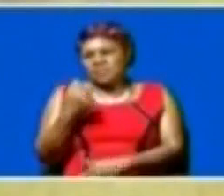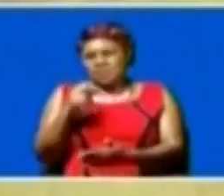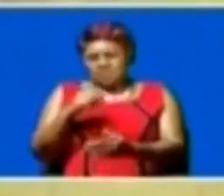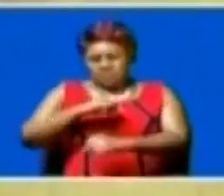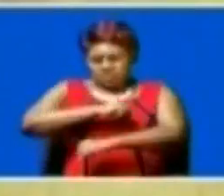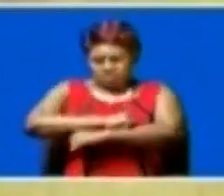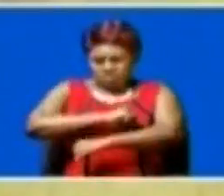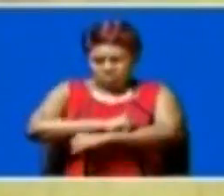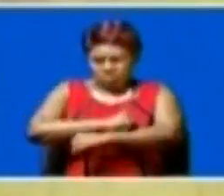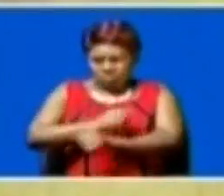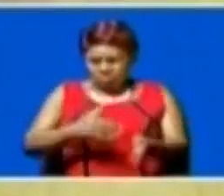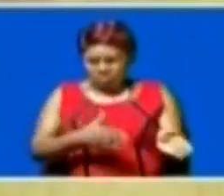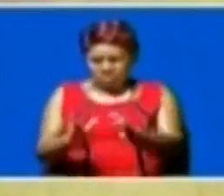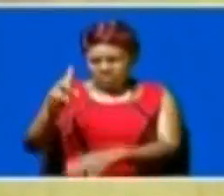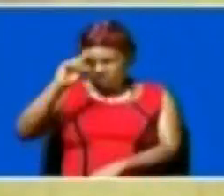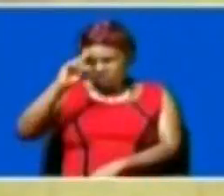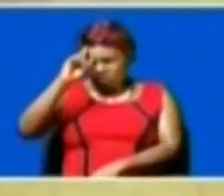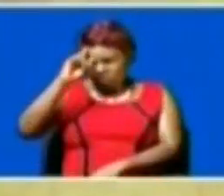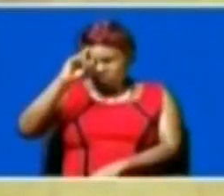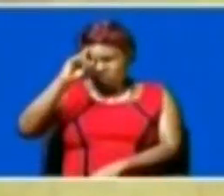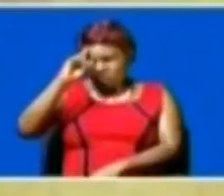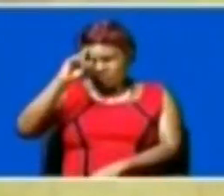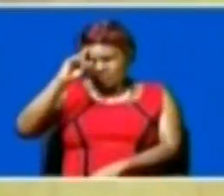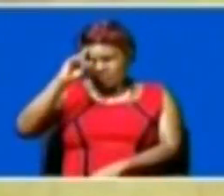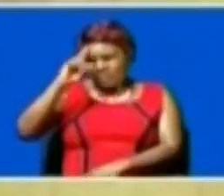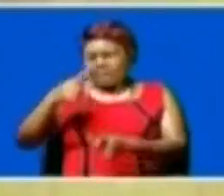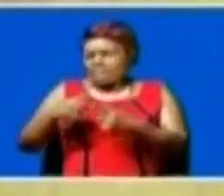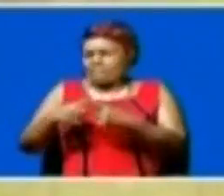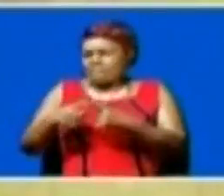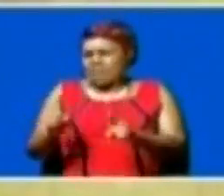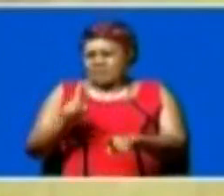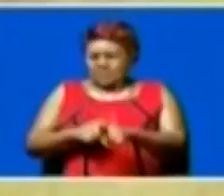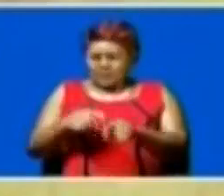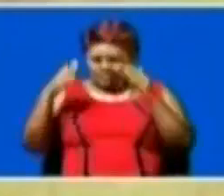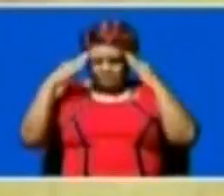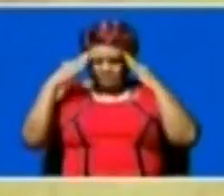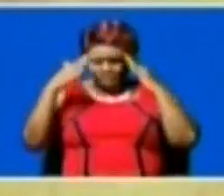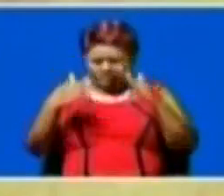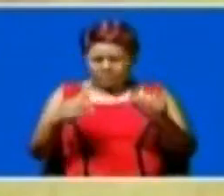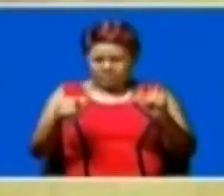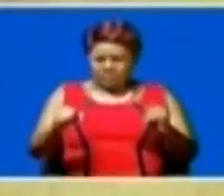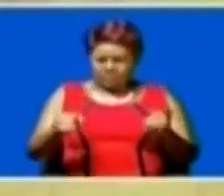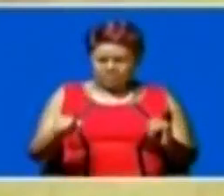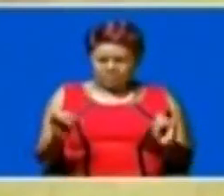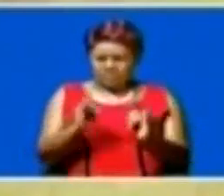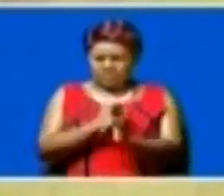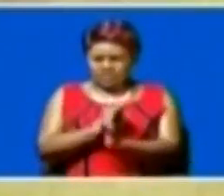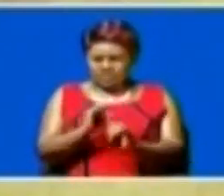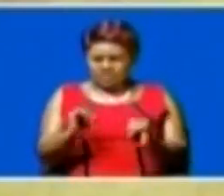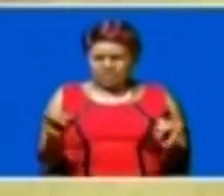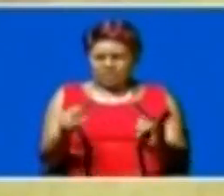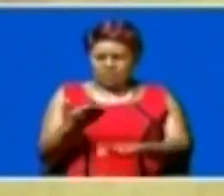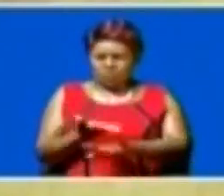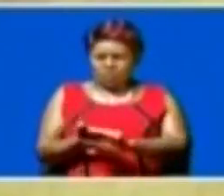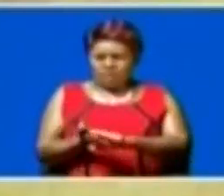schooling days was The River and the Source by Margaret Ogola. But while we concentrate a lot of effort on clearing